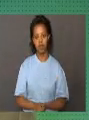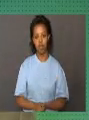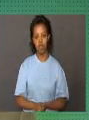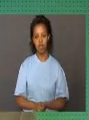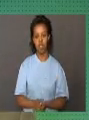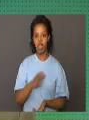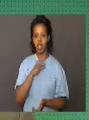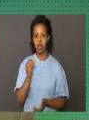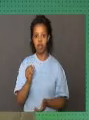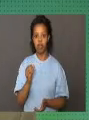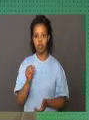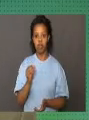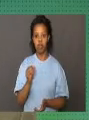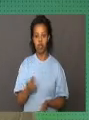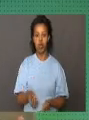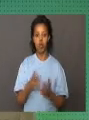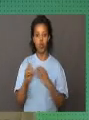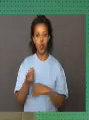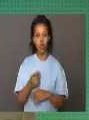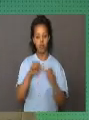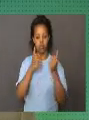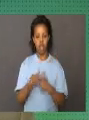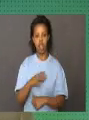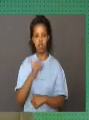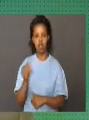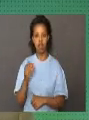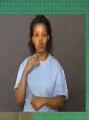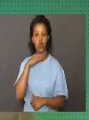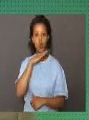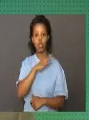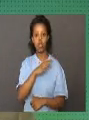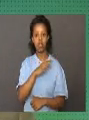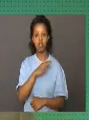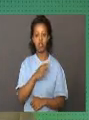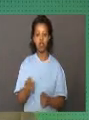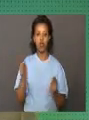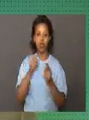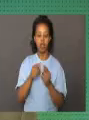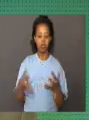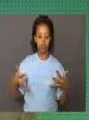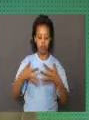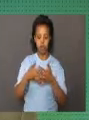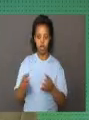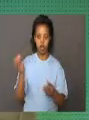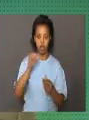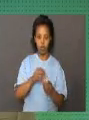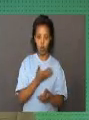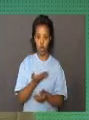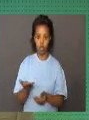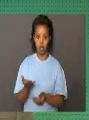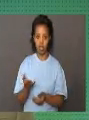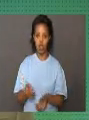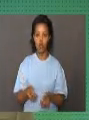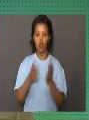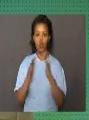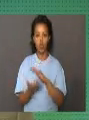By controlling the amounts of air and sludge added to the mixture,